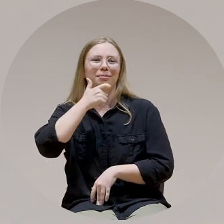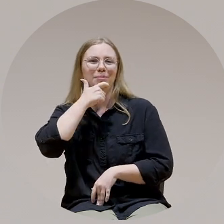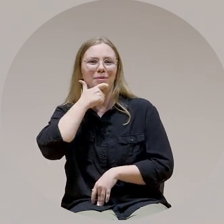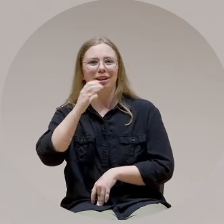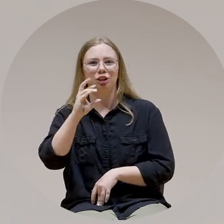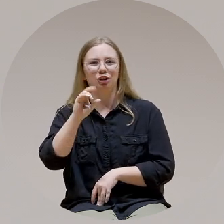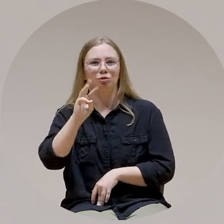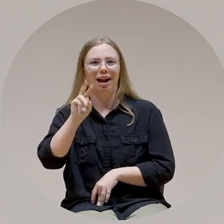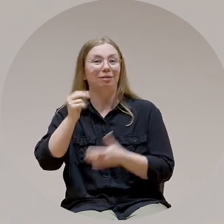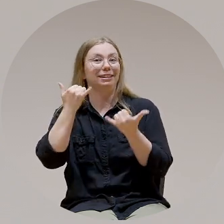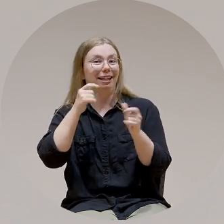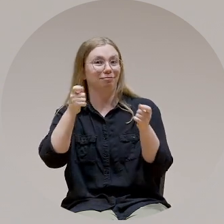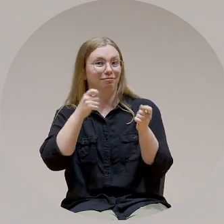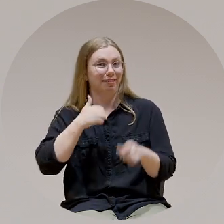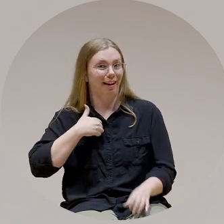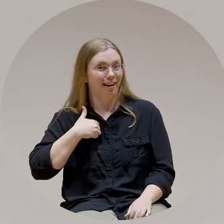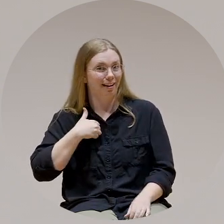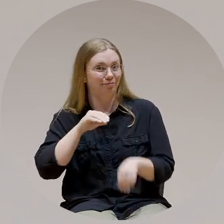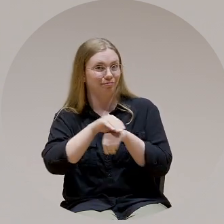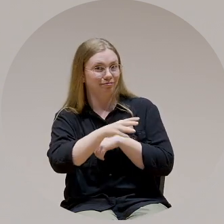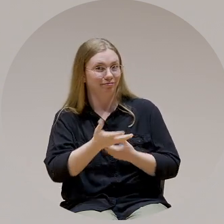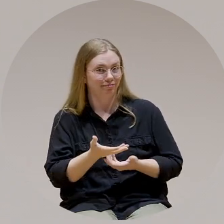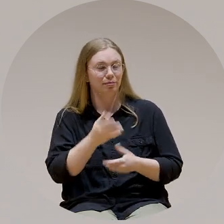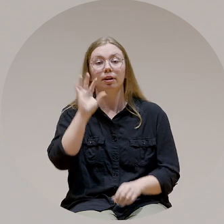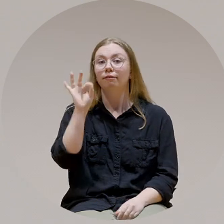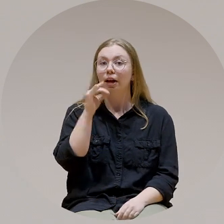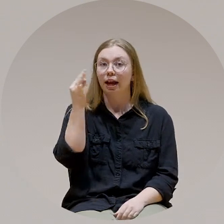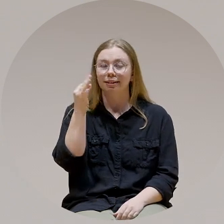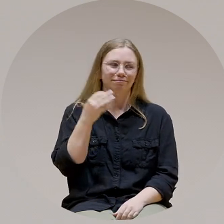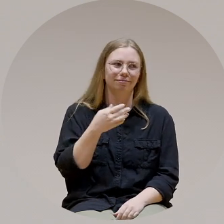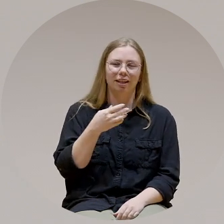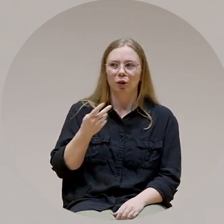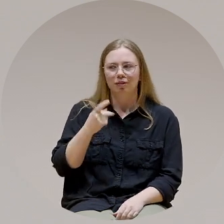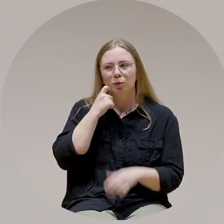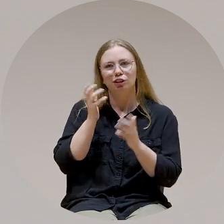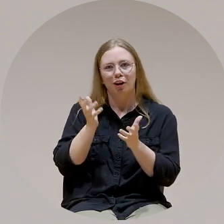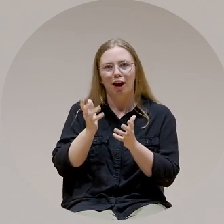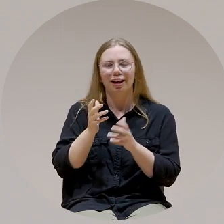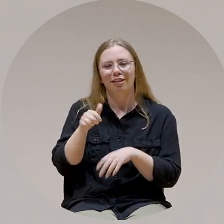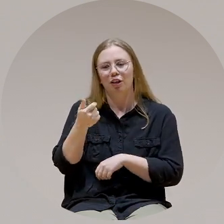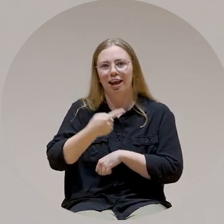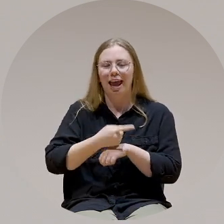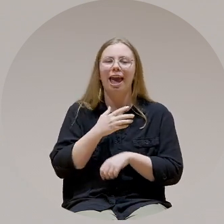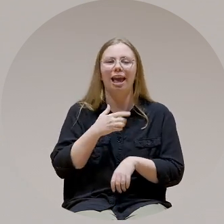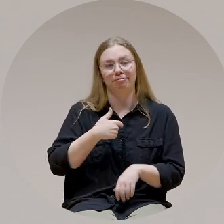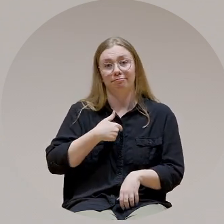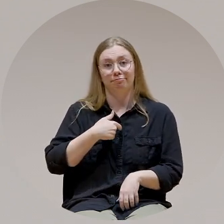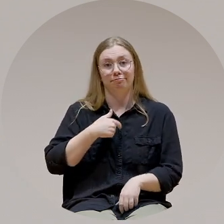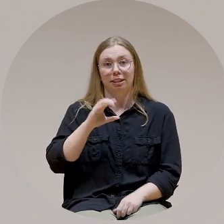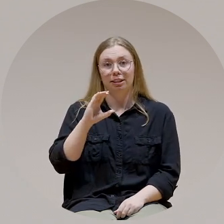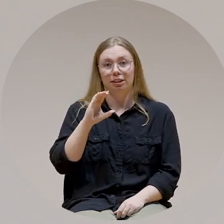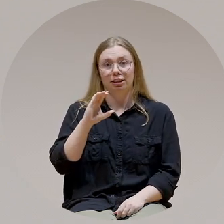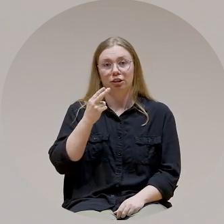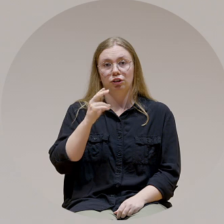Crown. France, I was telling Janet just an anecdote the other night. I'm Choctaw, and we have a long